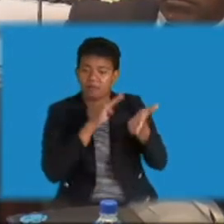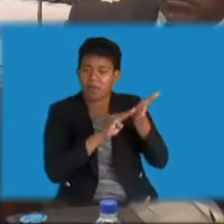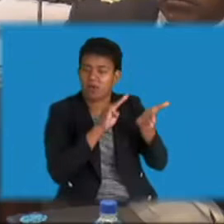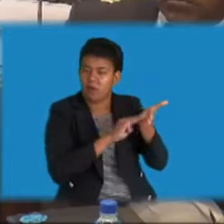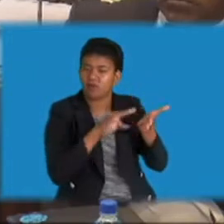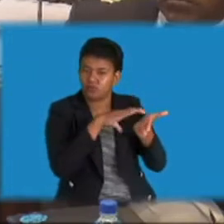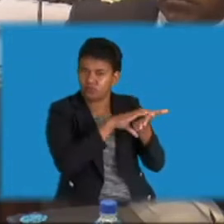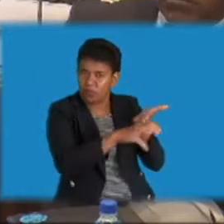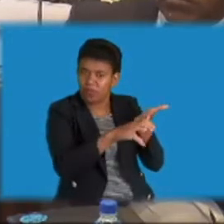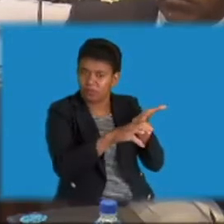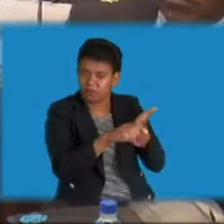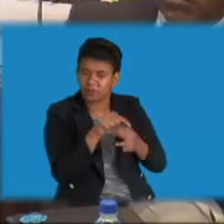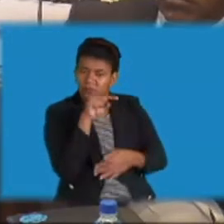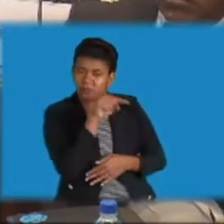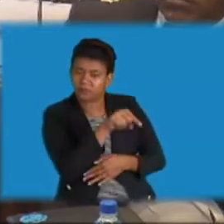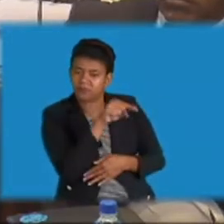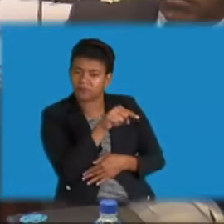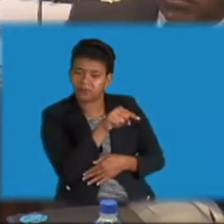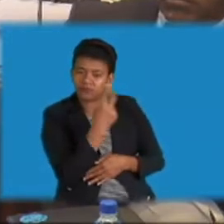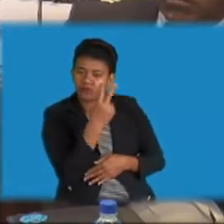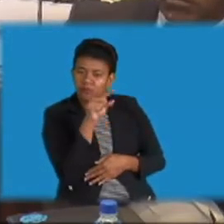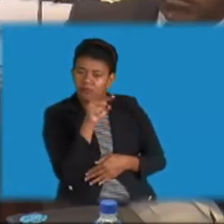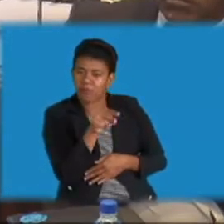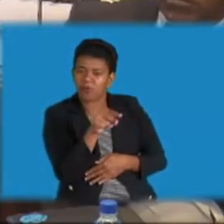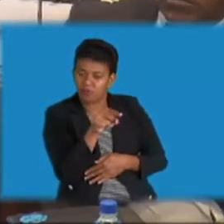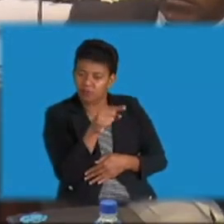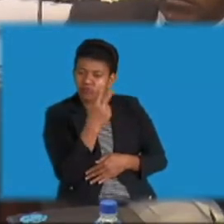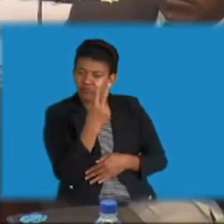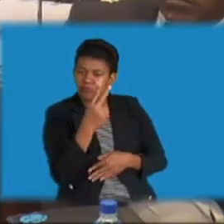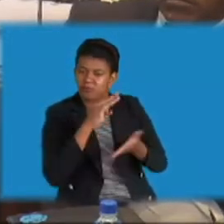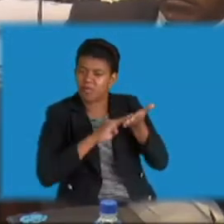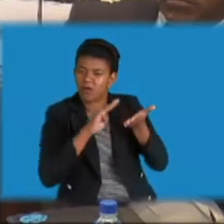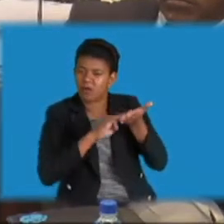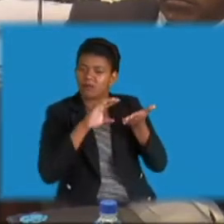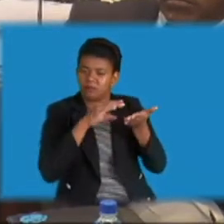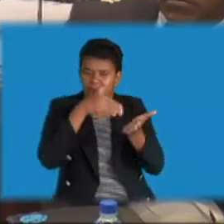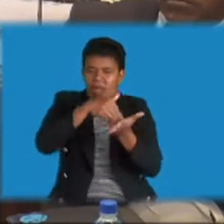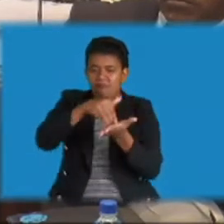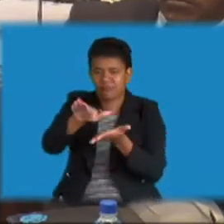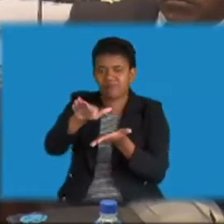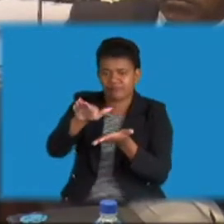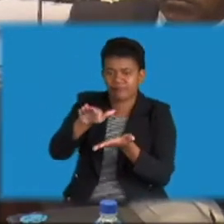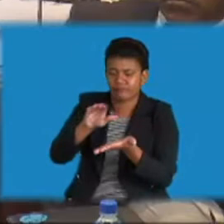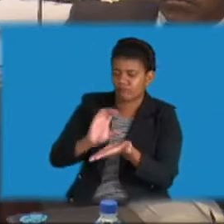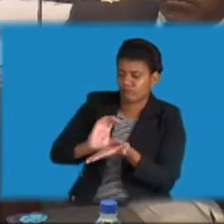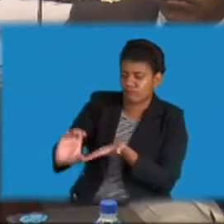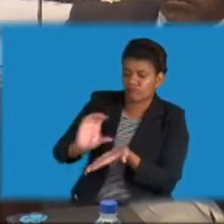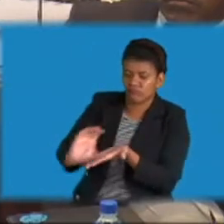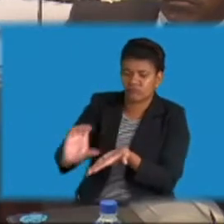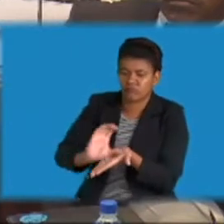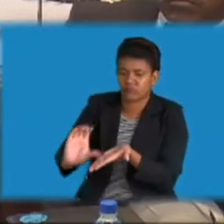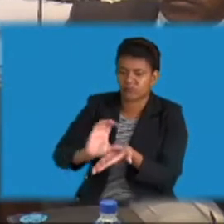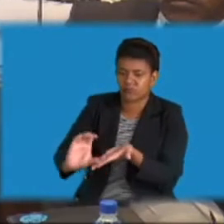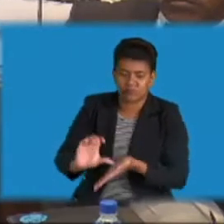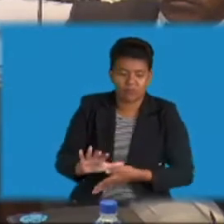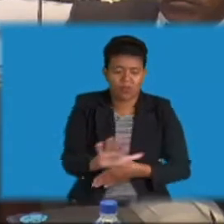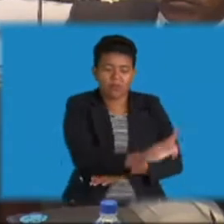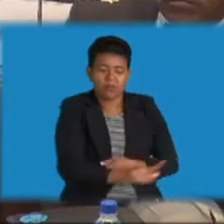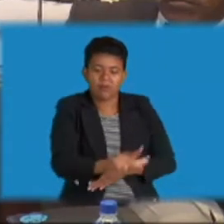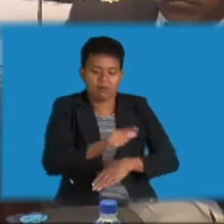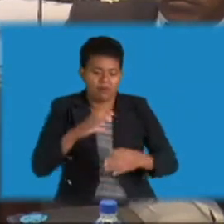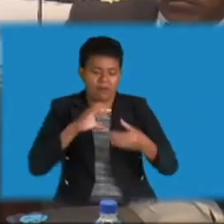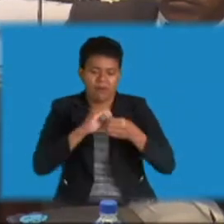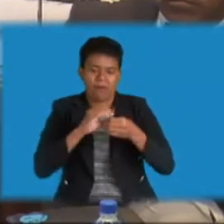was approved for 49 landowner-based companies to purchase harvesting machineries to supply pine logs to Fiji Pine